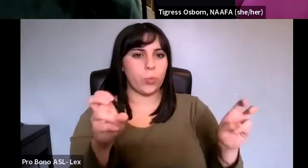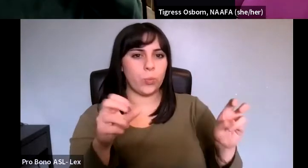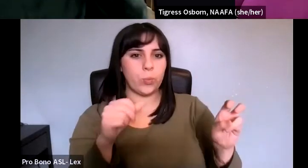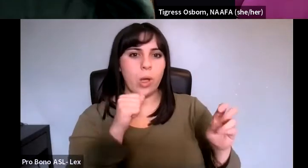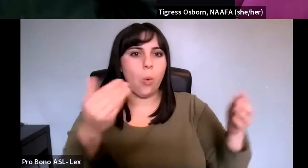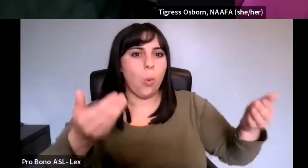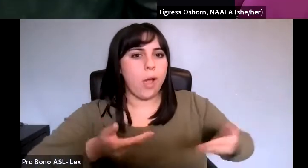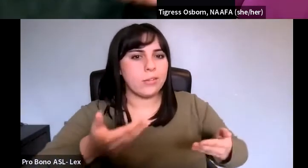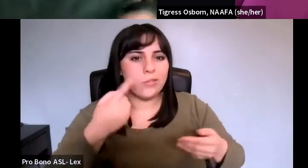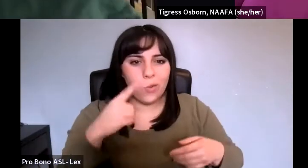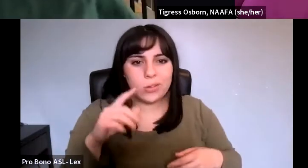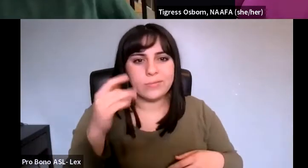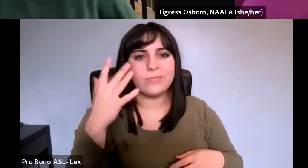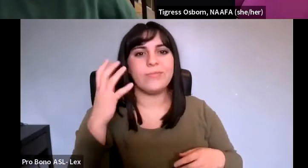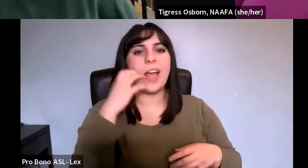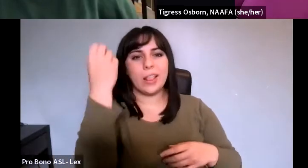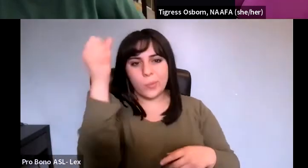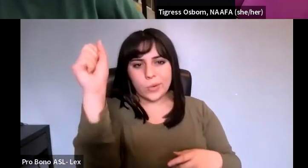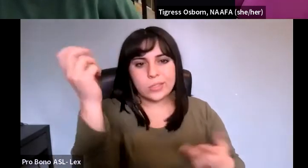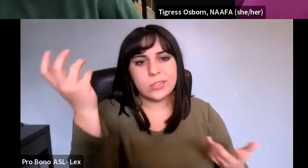not like